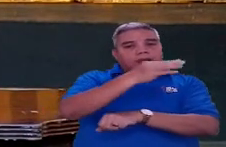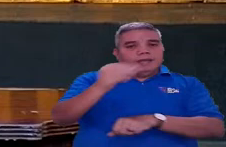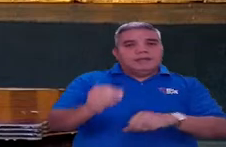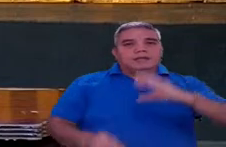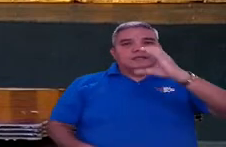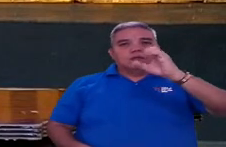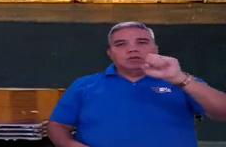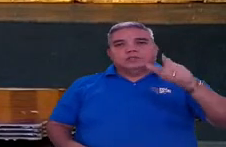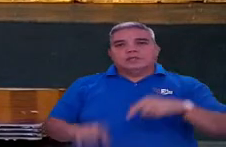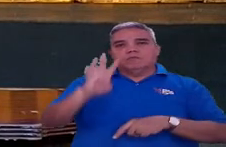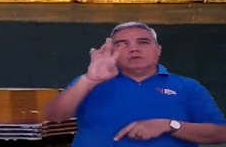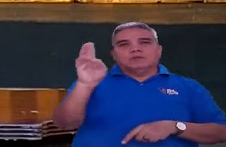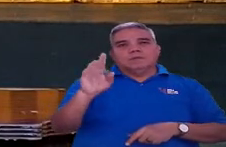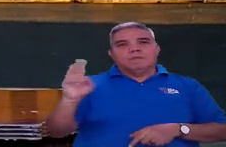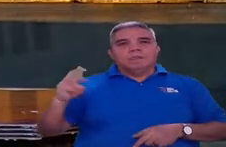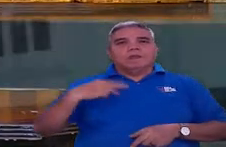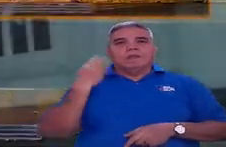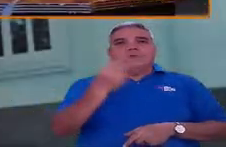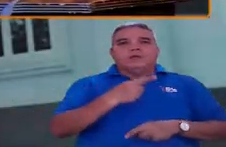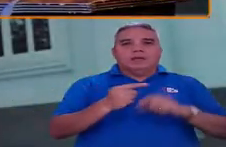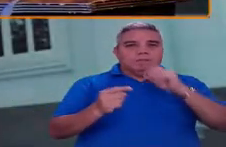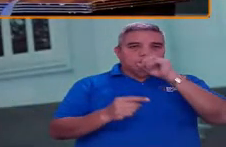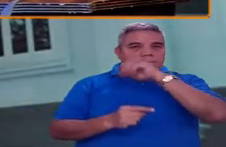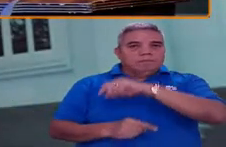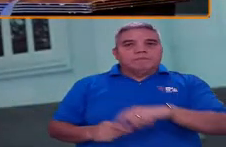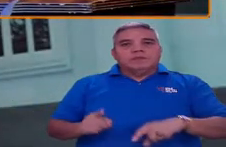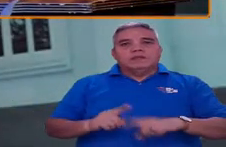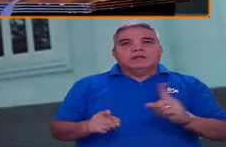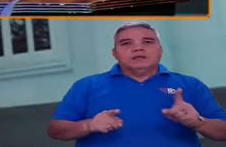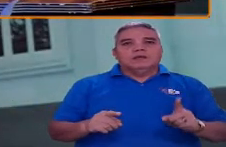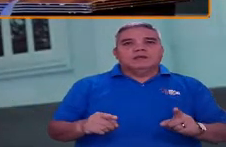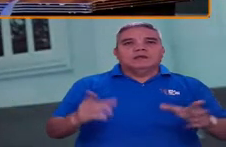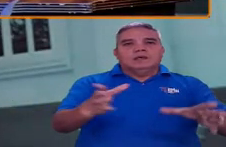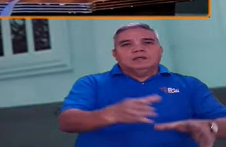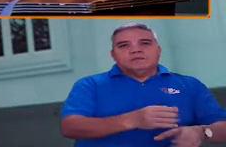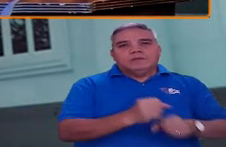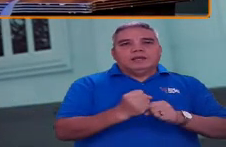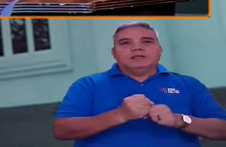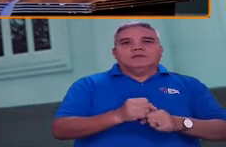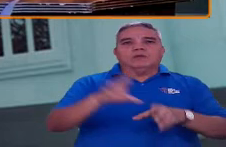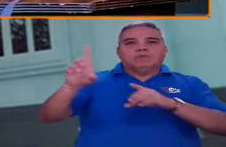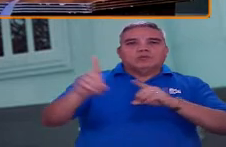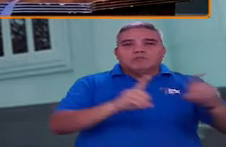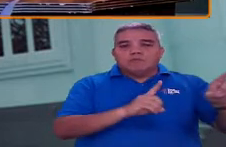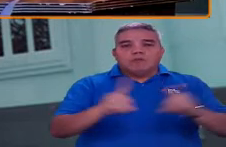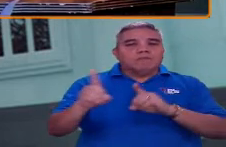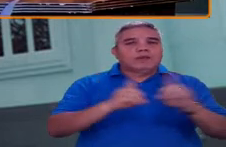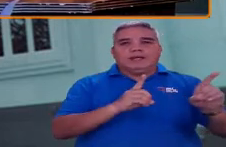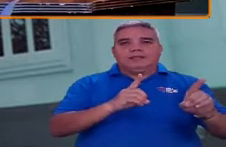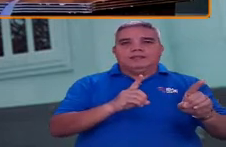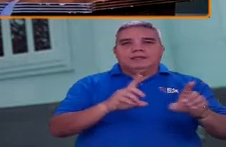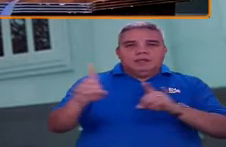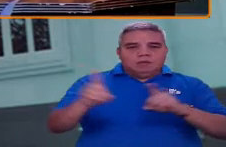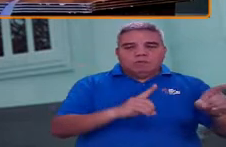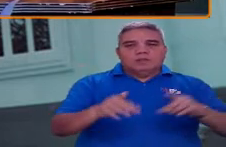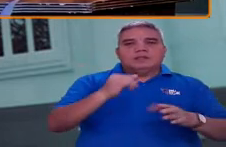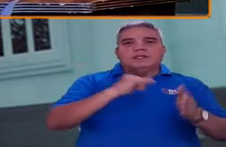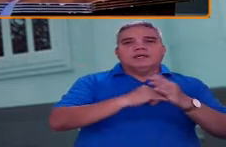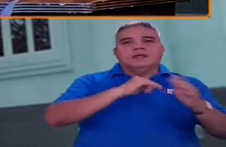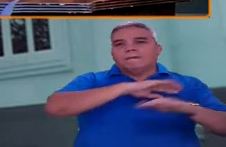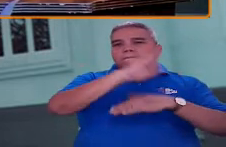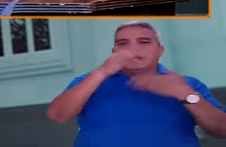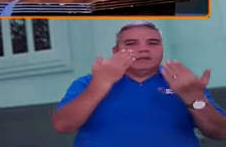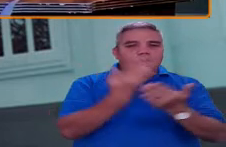in Colossians 4:17, we have this encouragement that Paul said, we ought to fulfill it. Fulfill it by